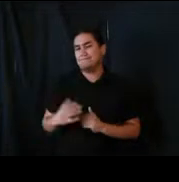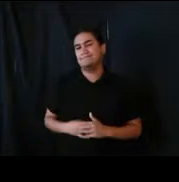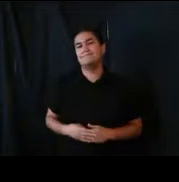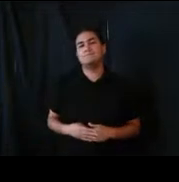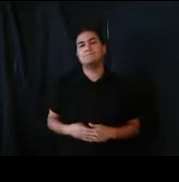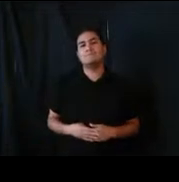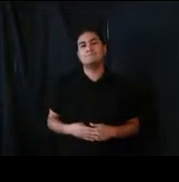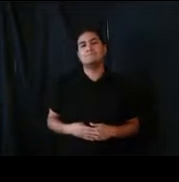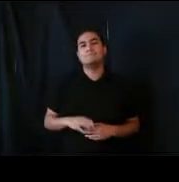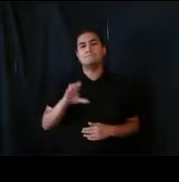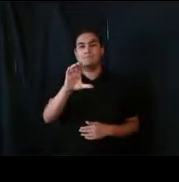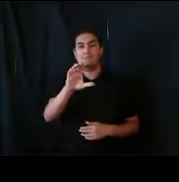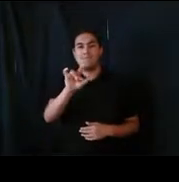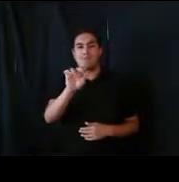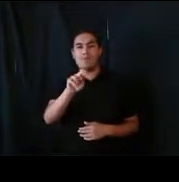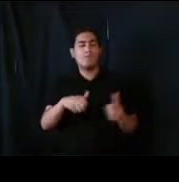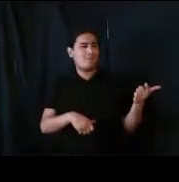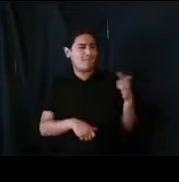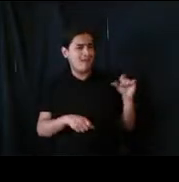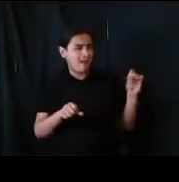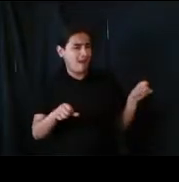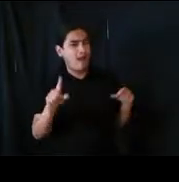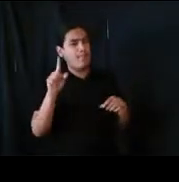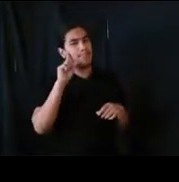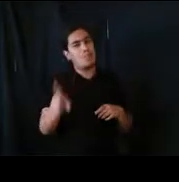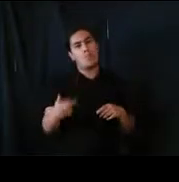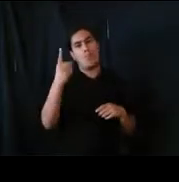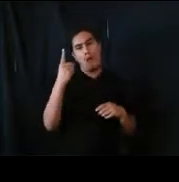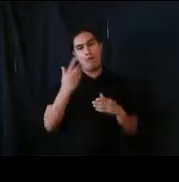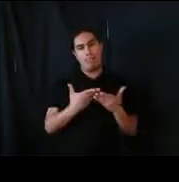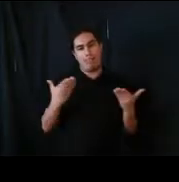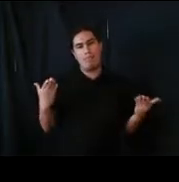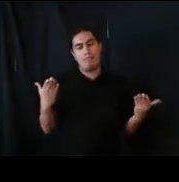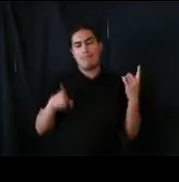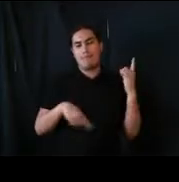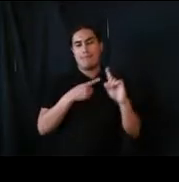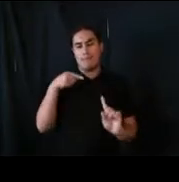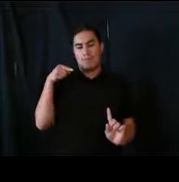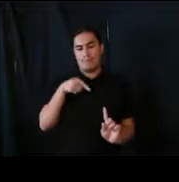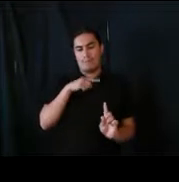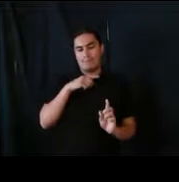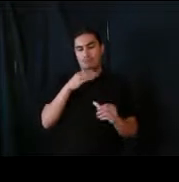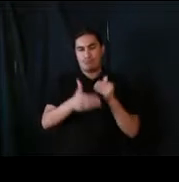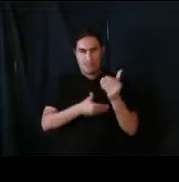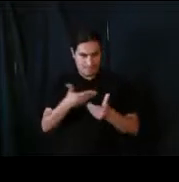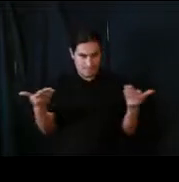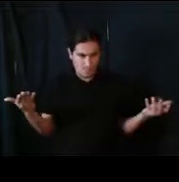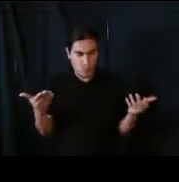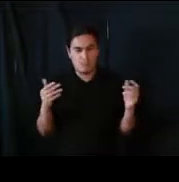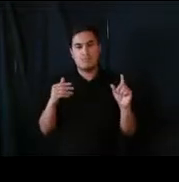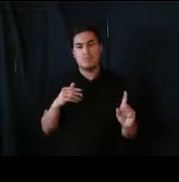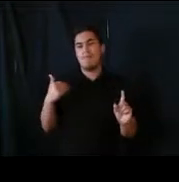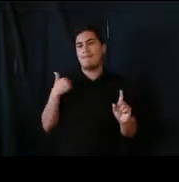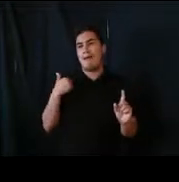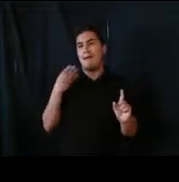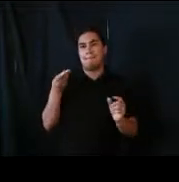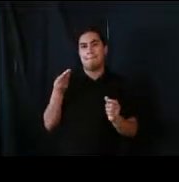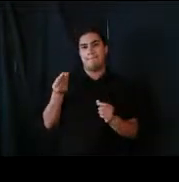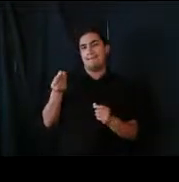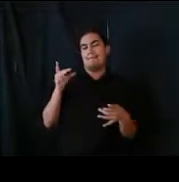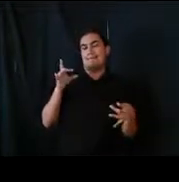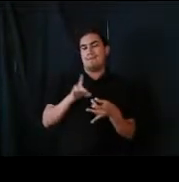yeah i mean i i think one of the things uh about this this process was that there was a bit of money